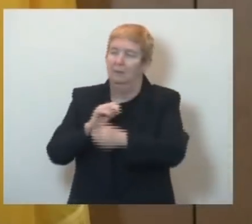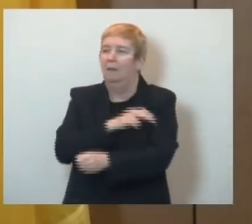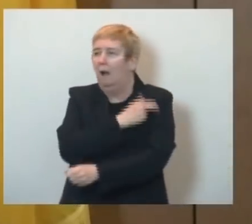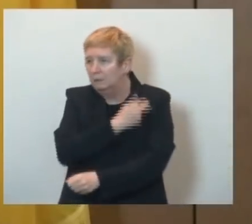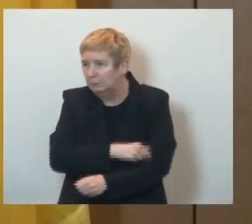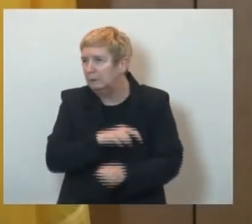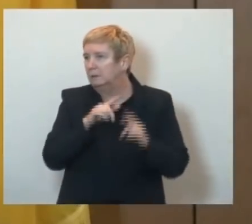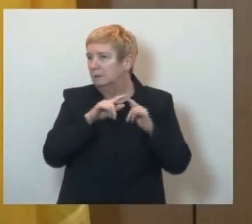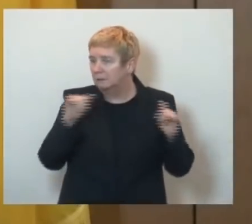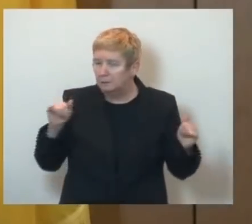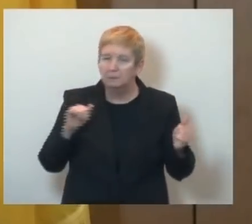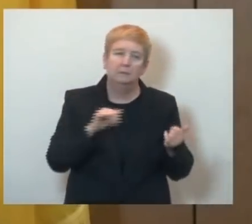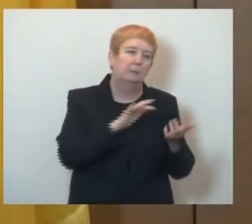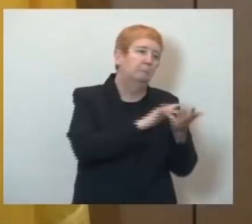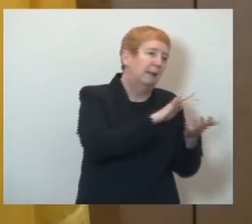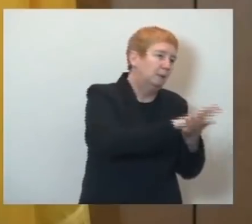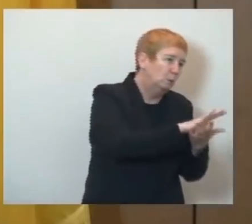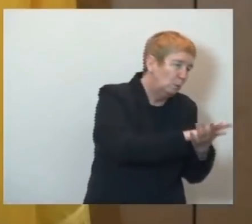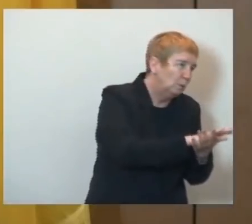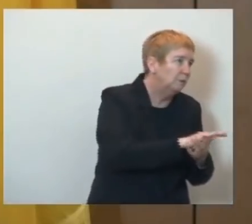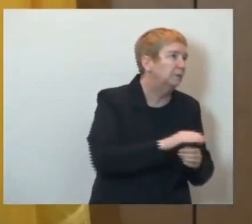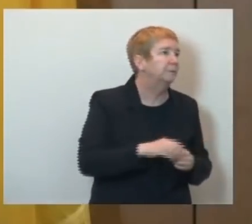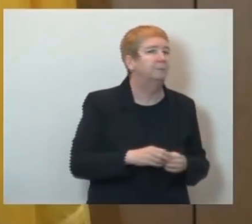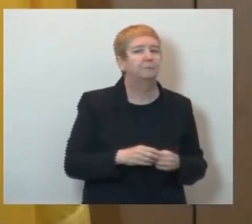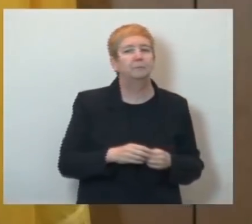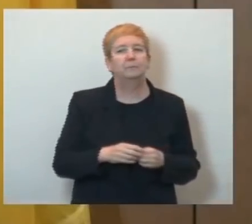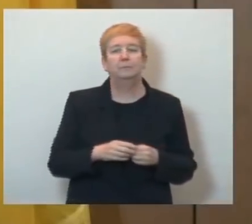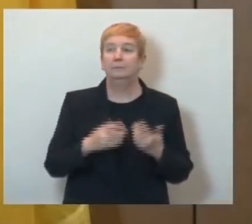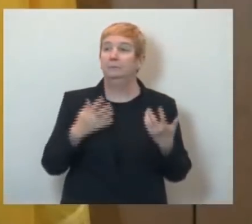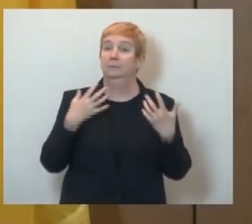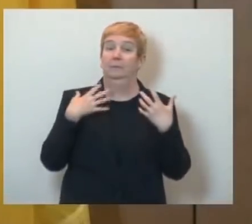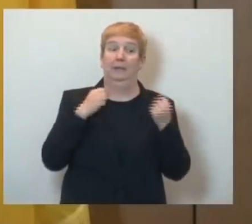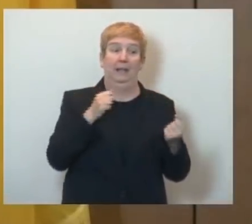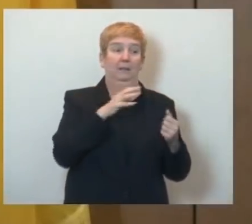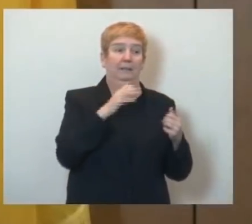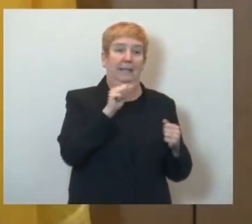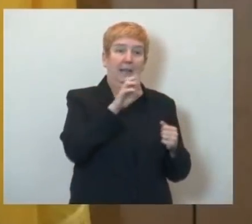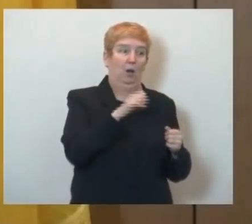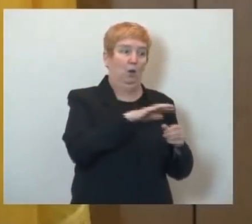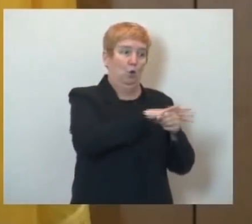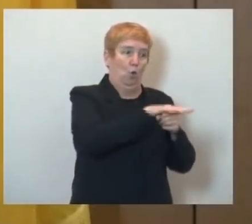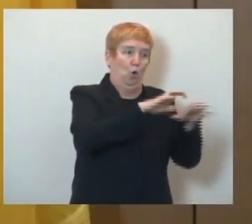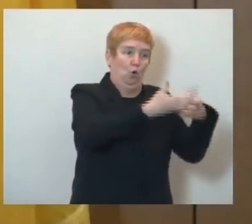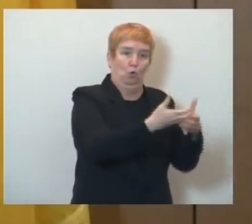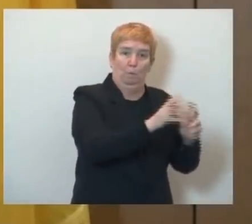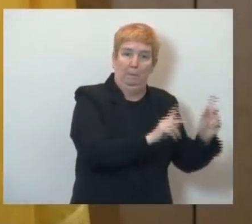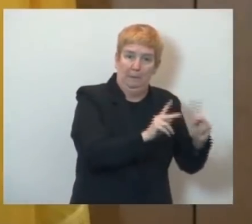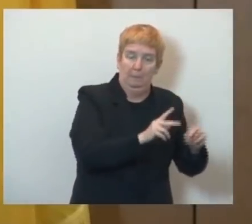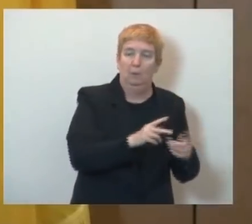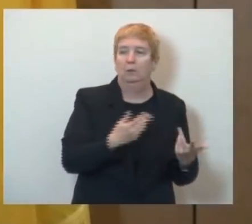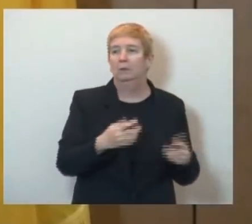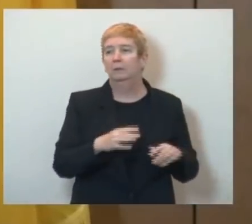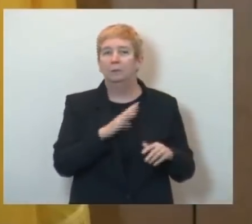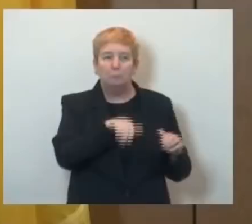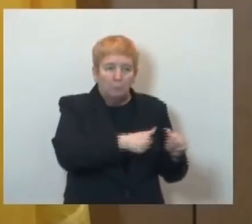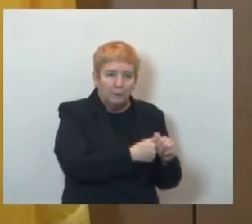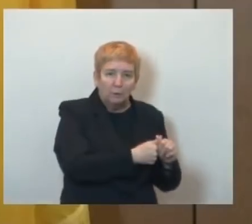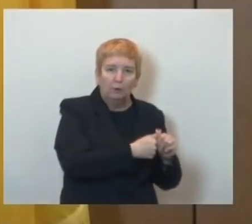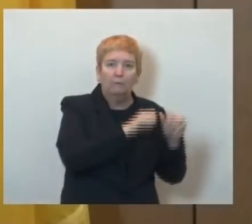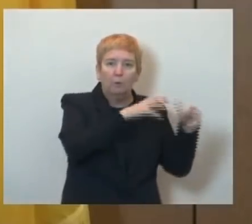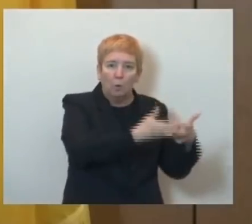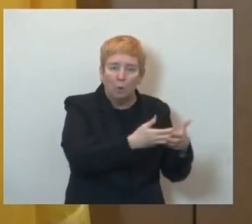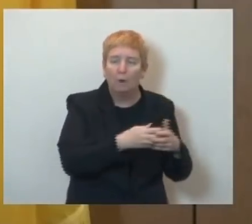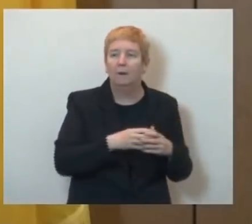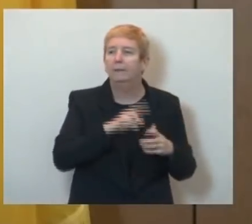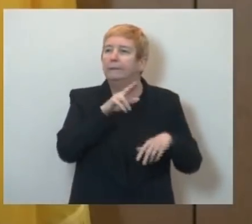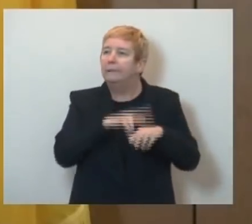and medical schools and a healthcare corps and the Reserve Corps and the National Guard